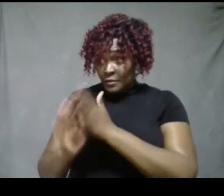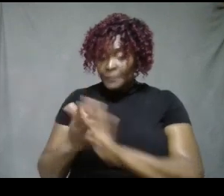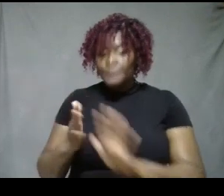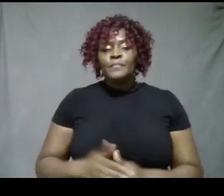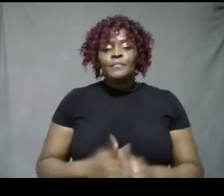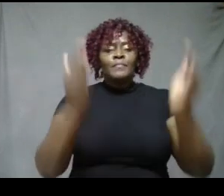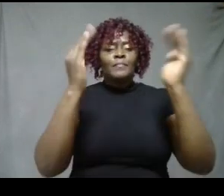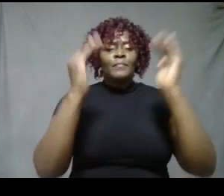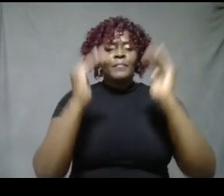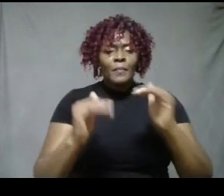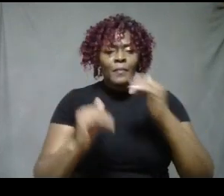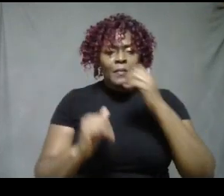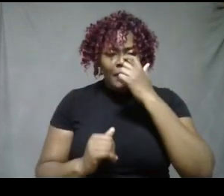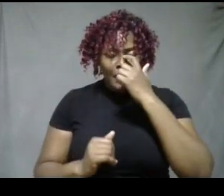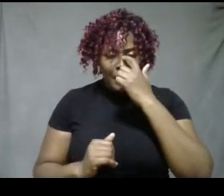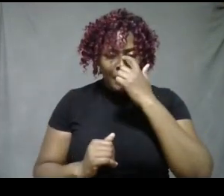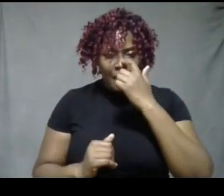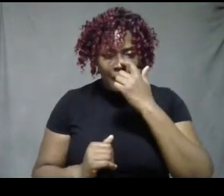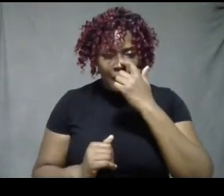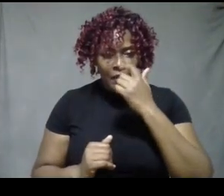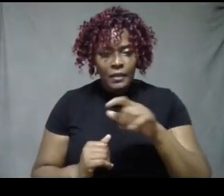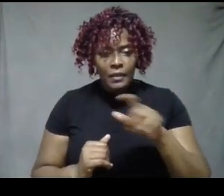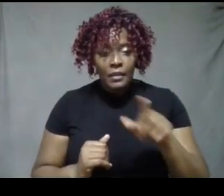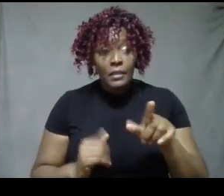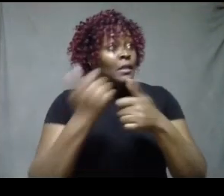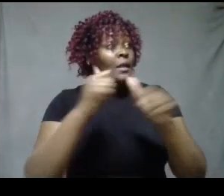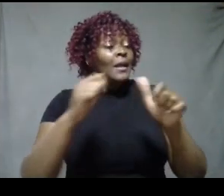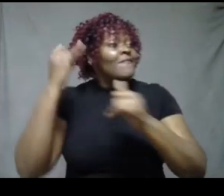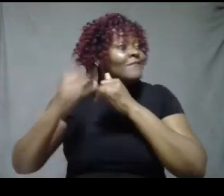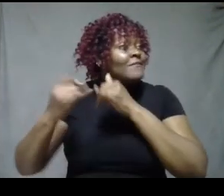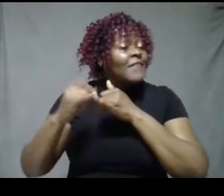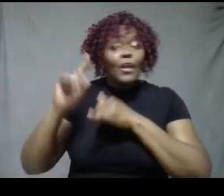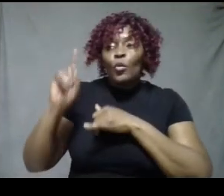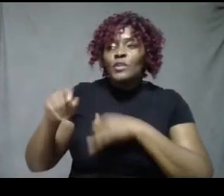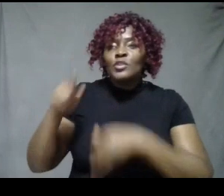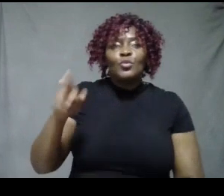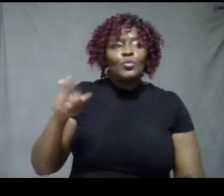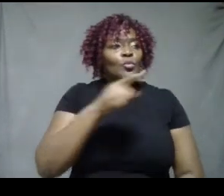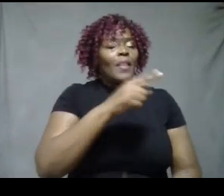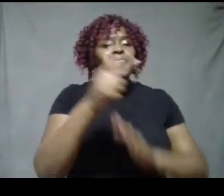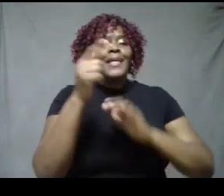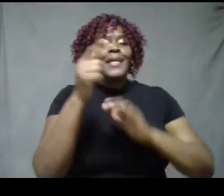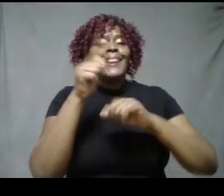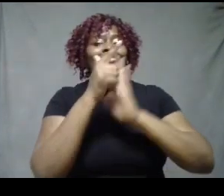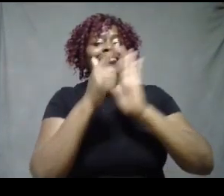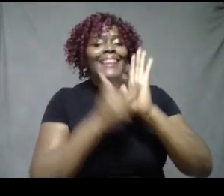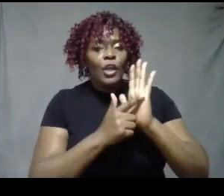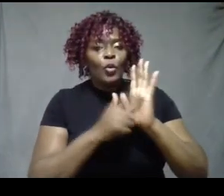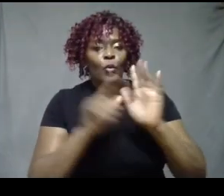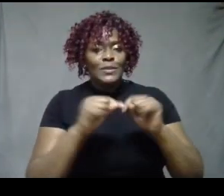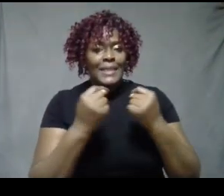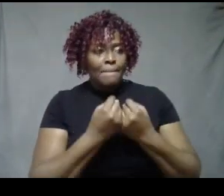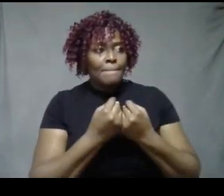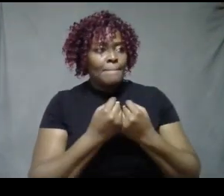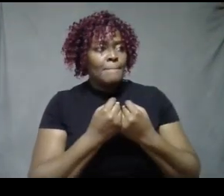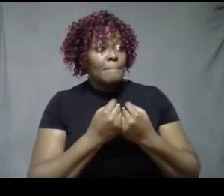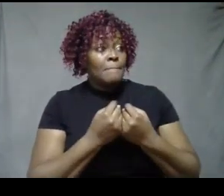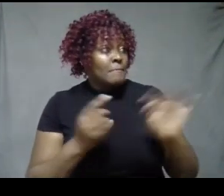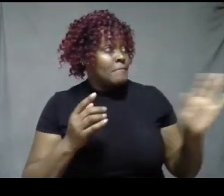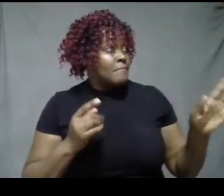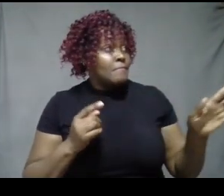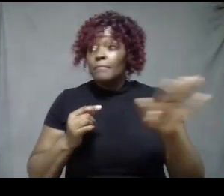thank you. All right. Any final questions or comments to any of our legal team members from our commission? Do you have